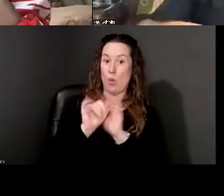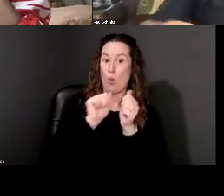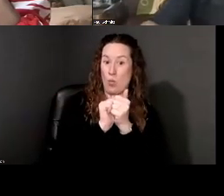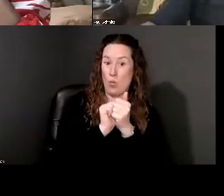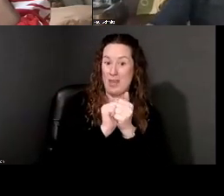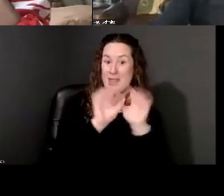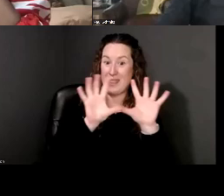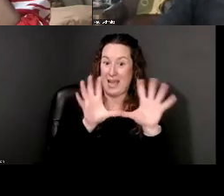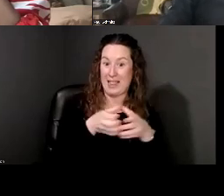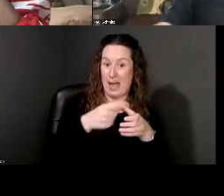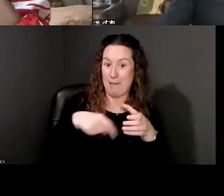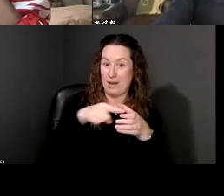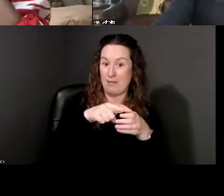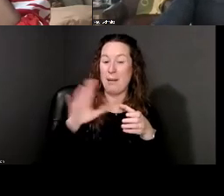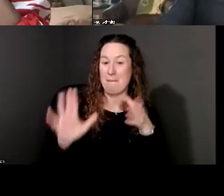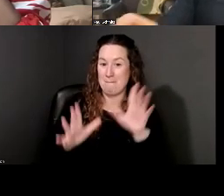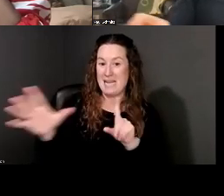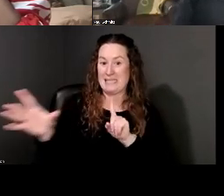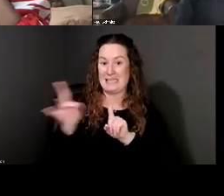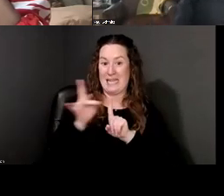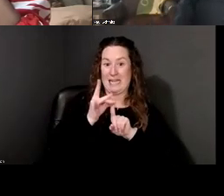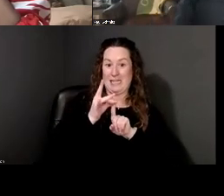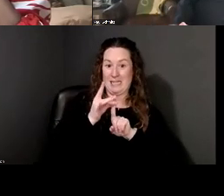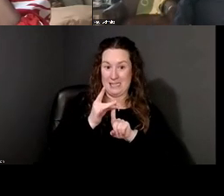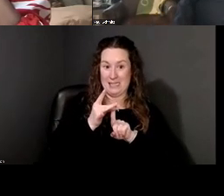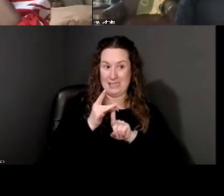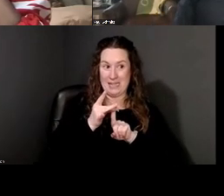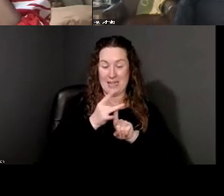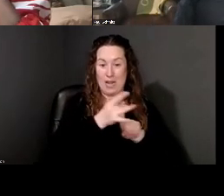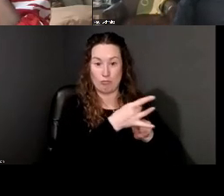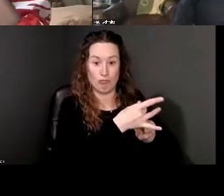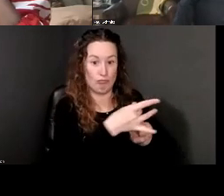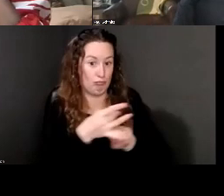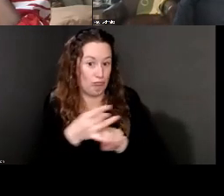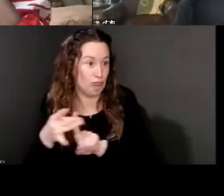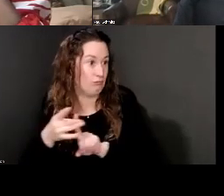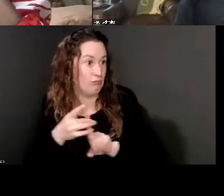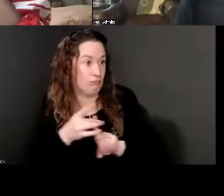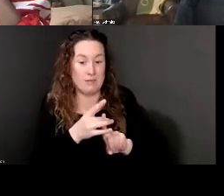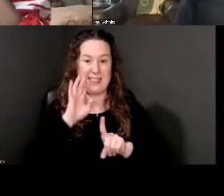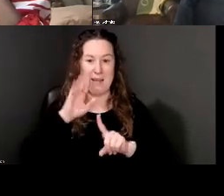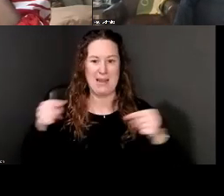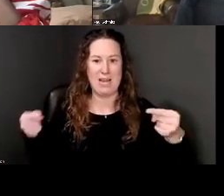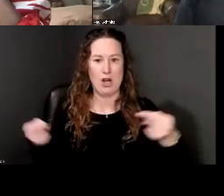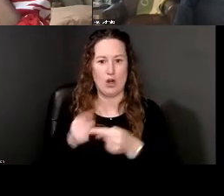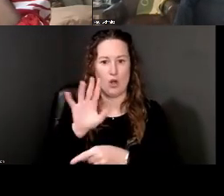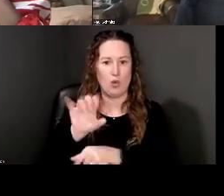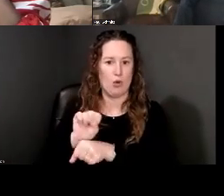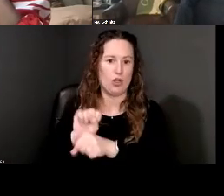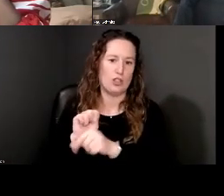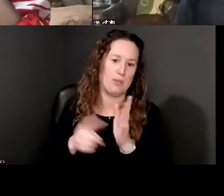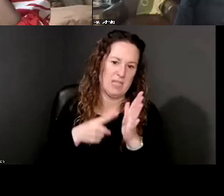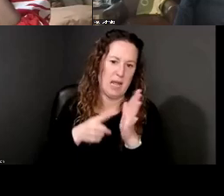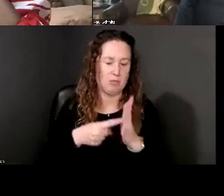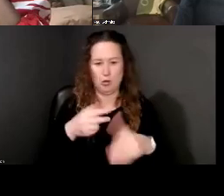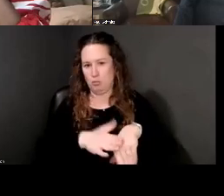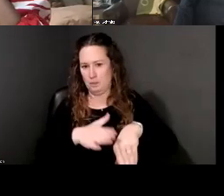around with you and send messages that hurt your collaborative work.